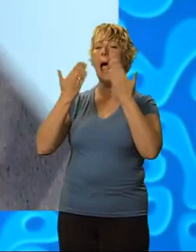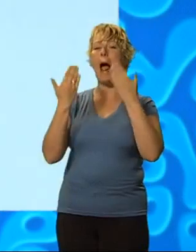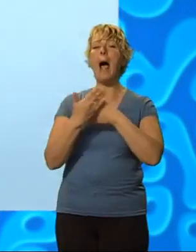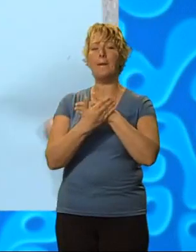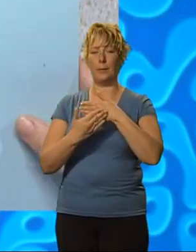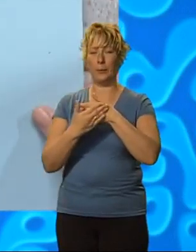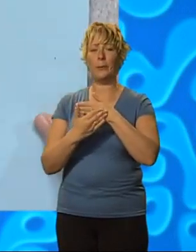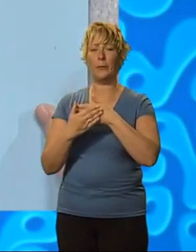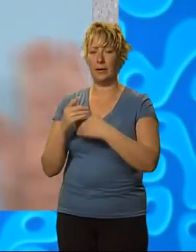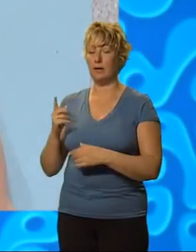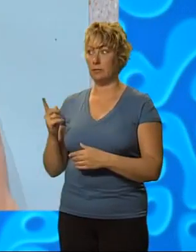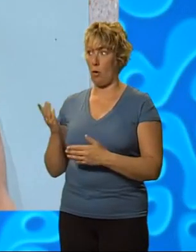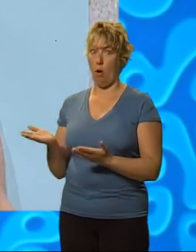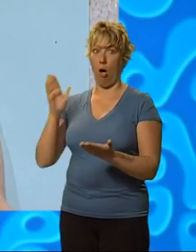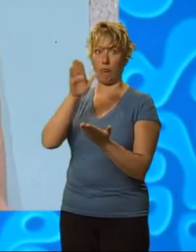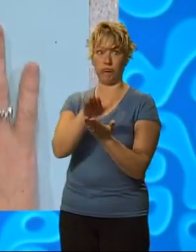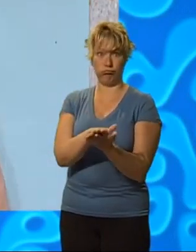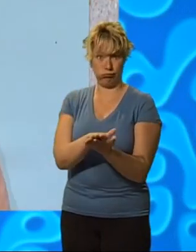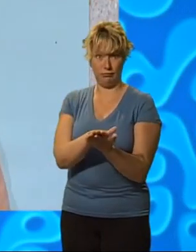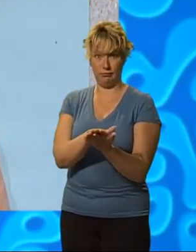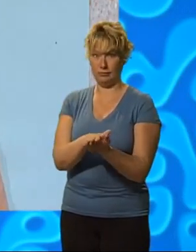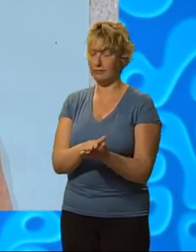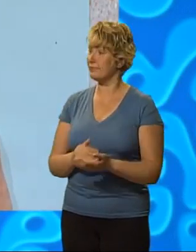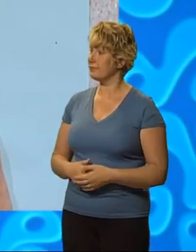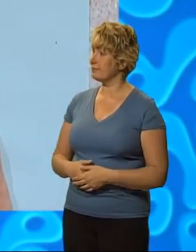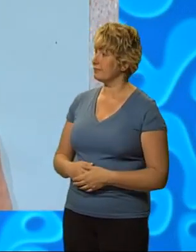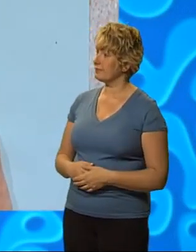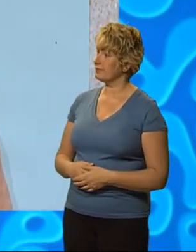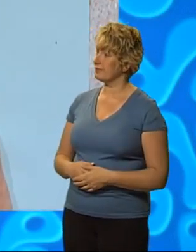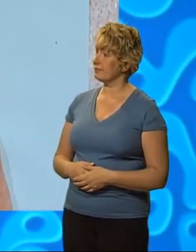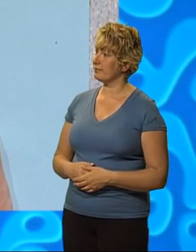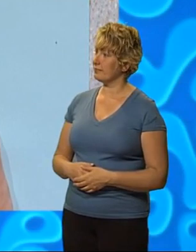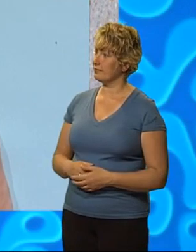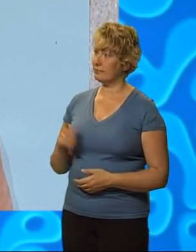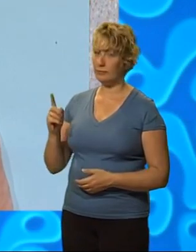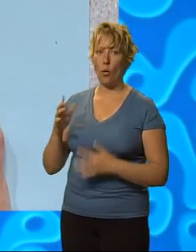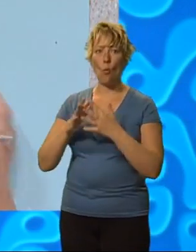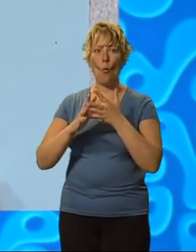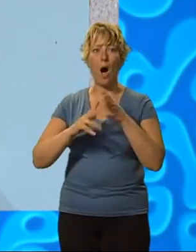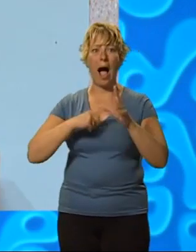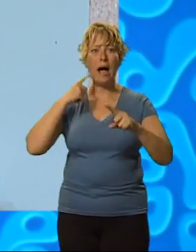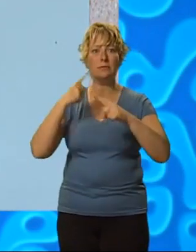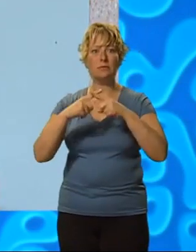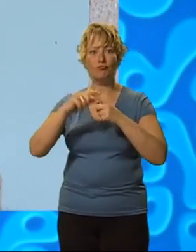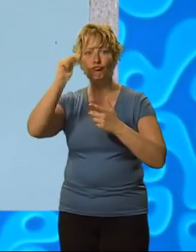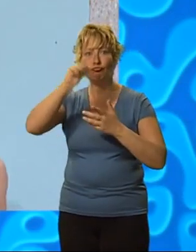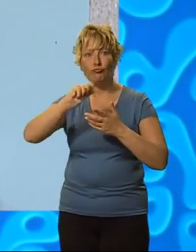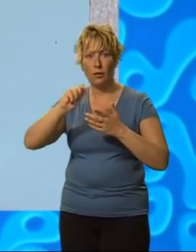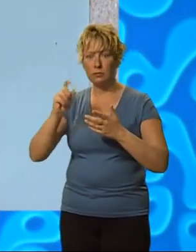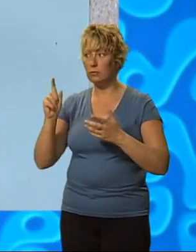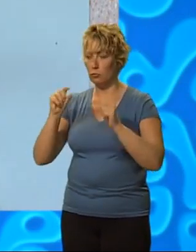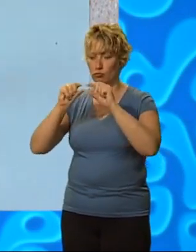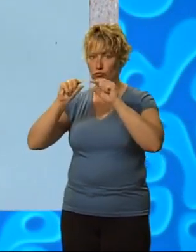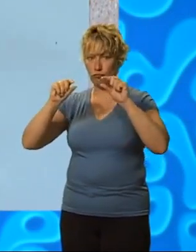blue colour. I'm going to put it over my leaf. Now I've got some wax crayons and I'm just going to use the edge of